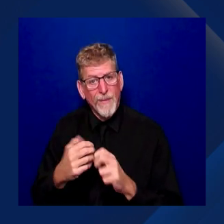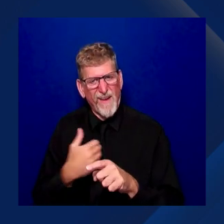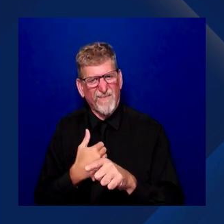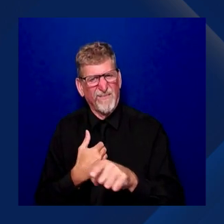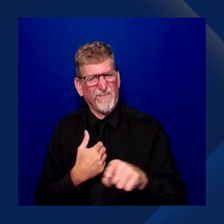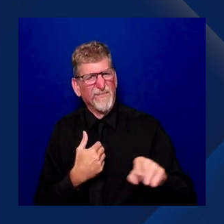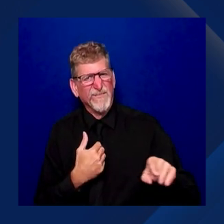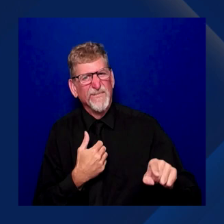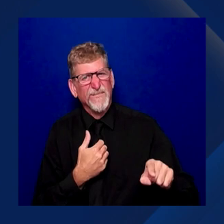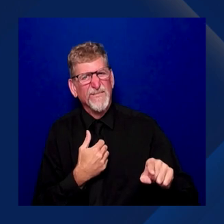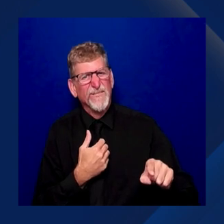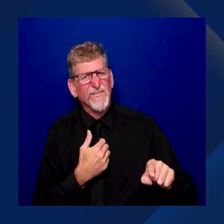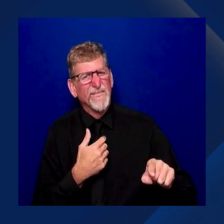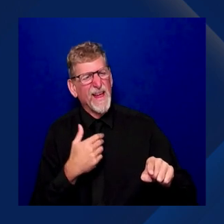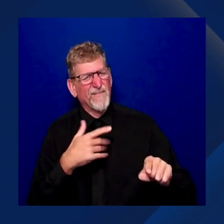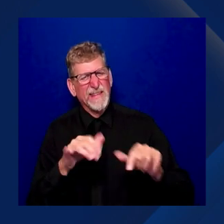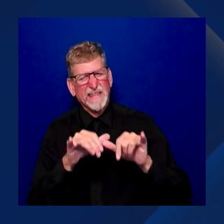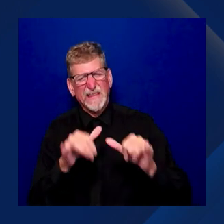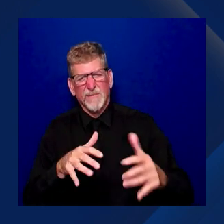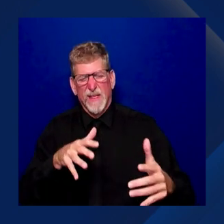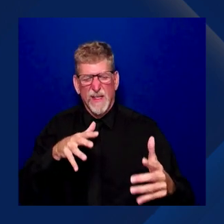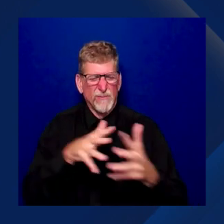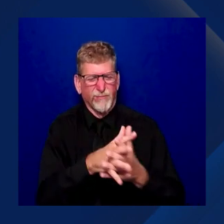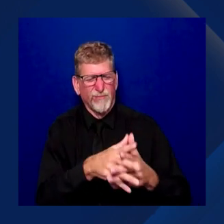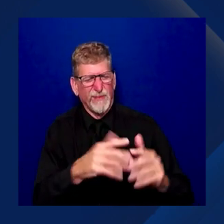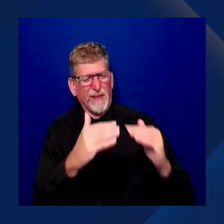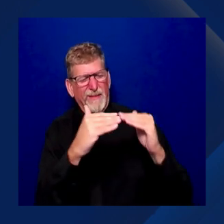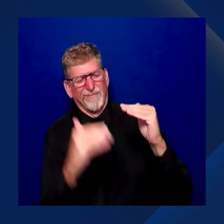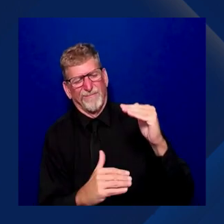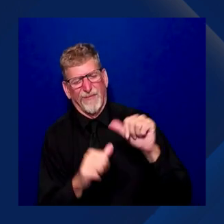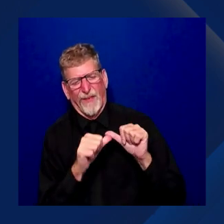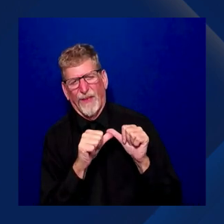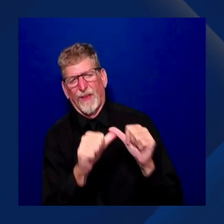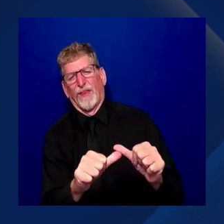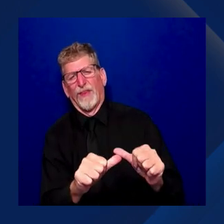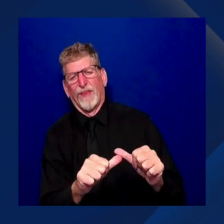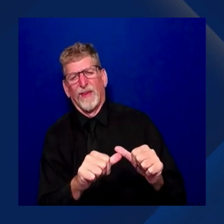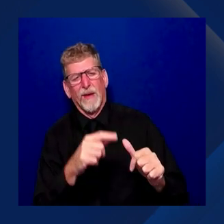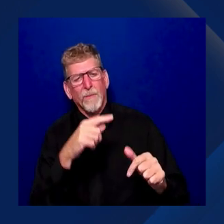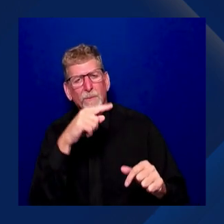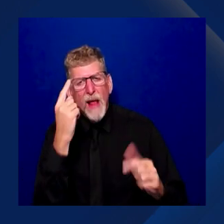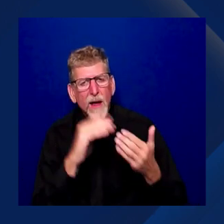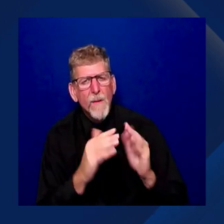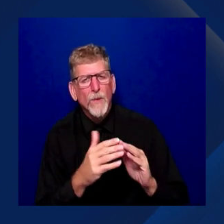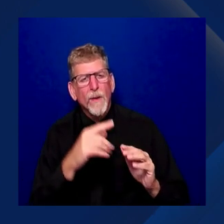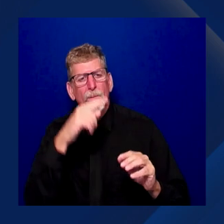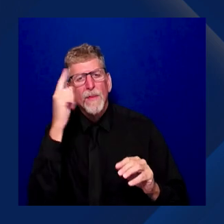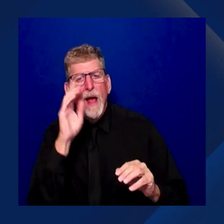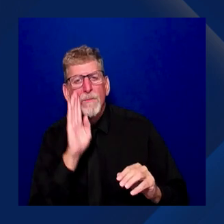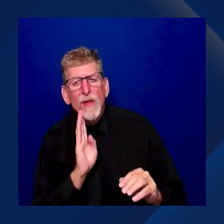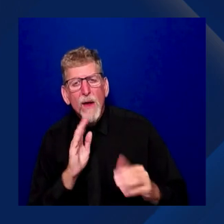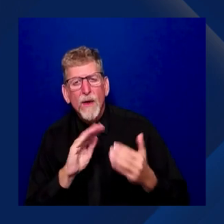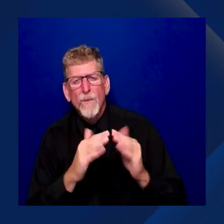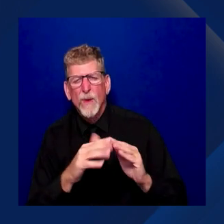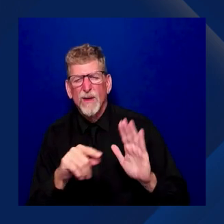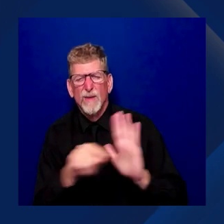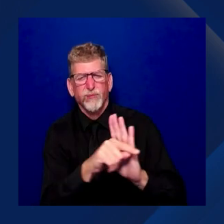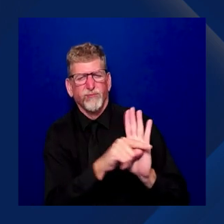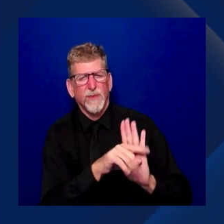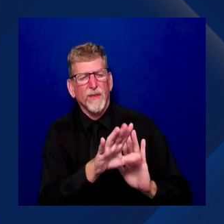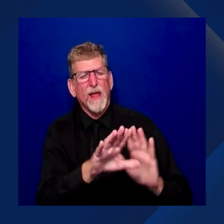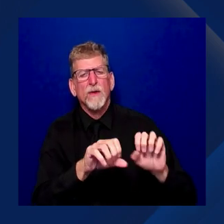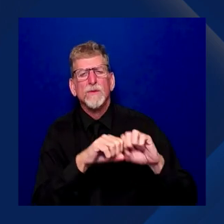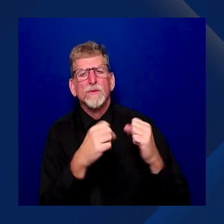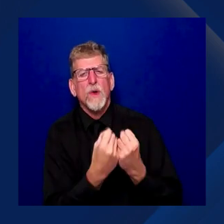historically, people that are in Black and Brown communities have negative impacts on their social determinants of health, and it is affecting